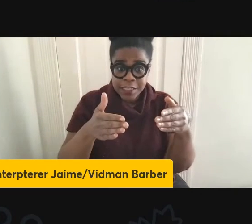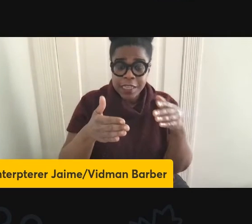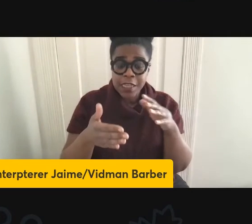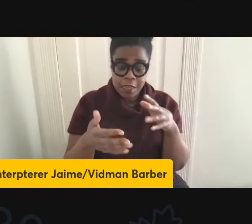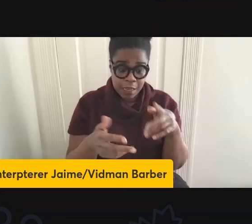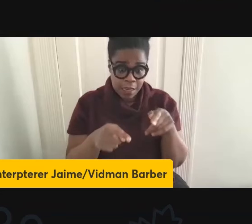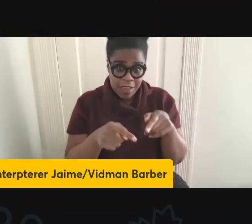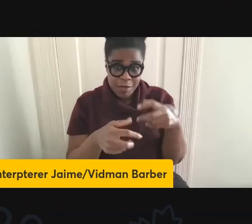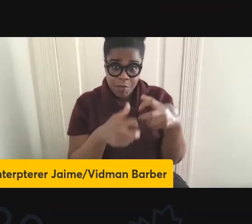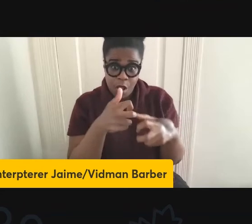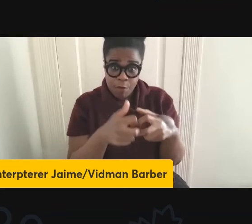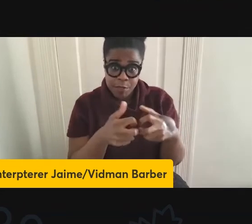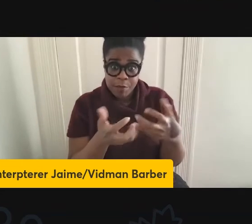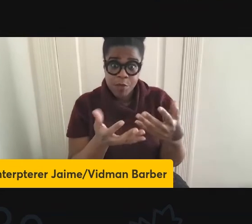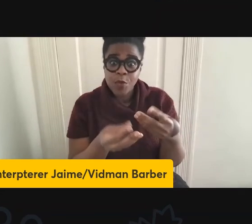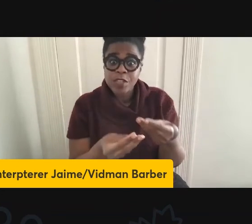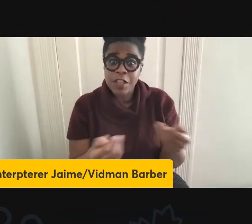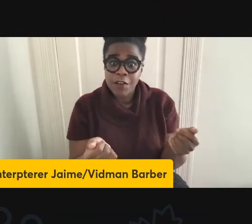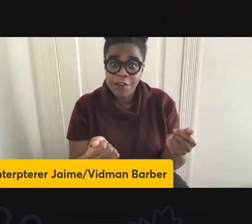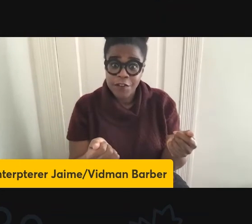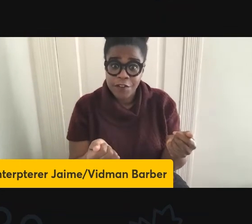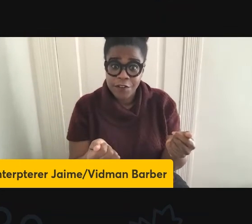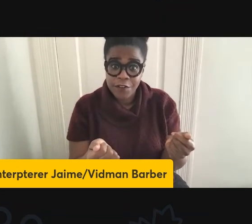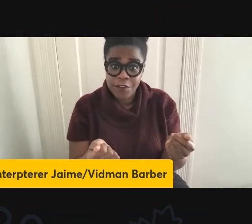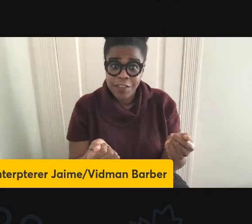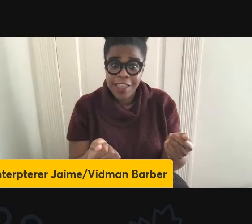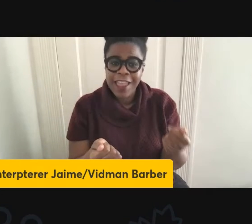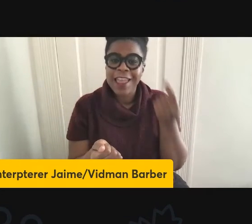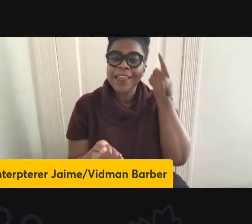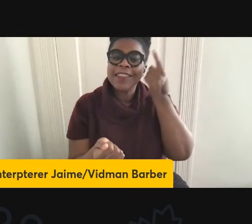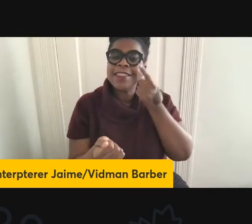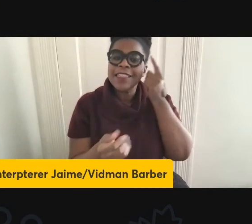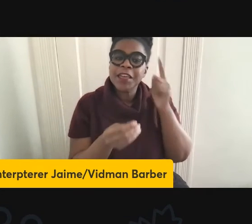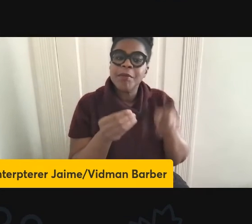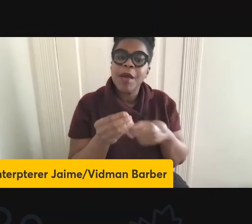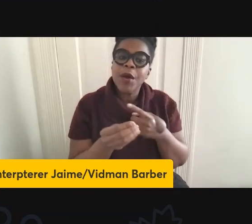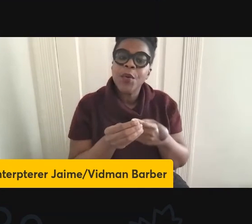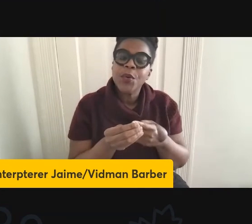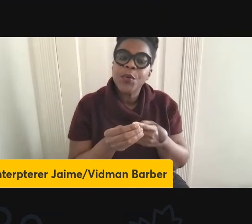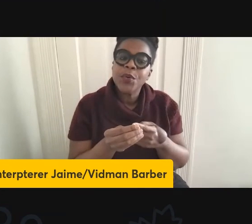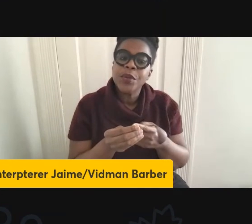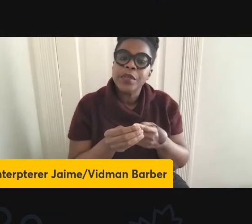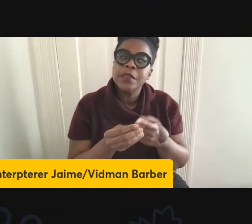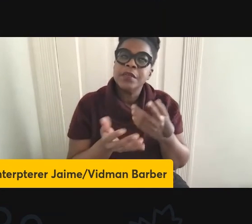problem you would want to solve in the world, and think about the type of